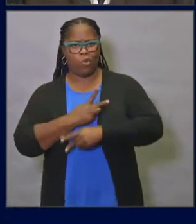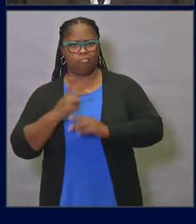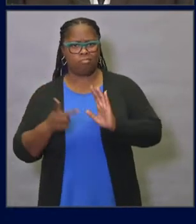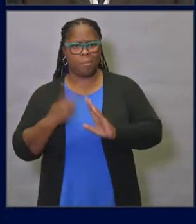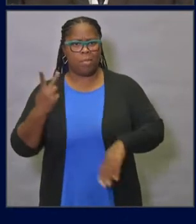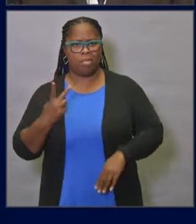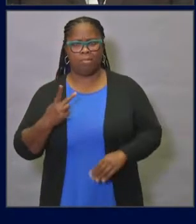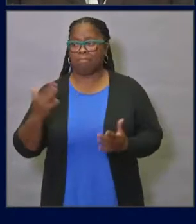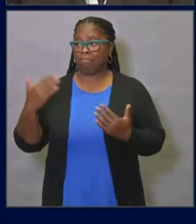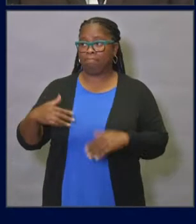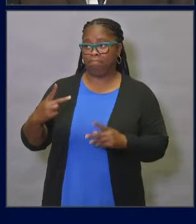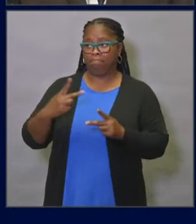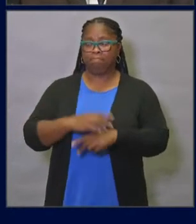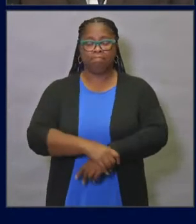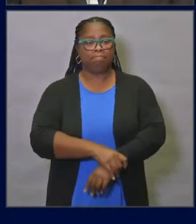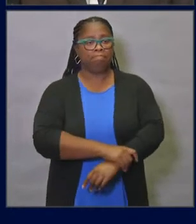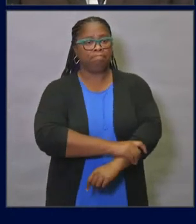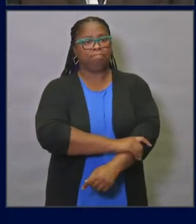the next slide.